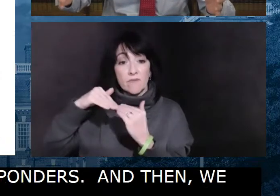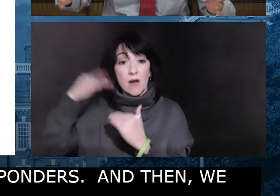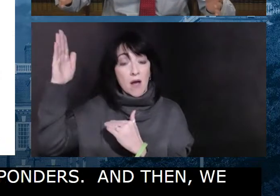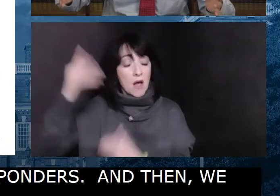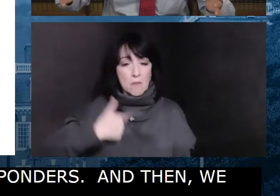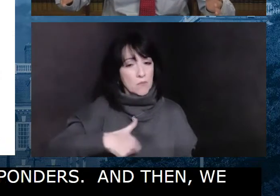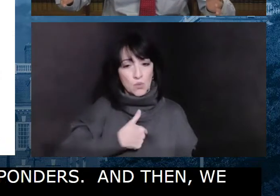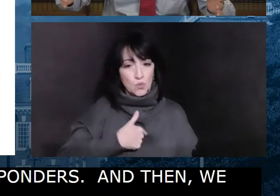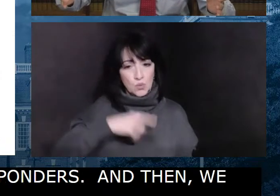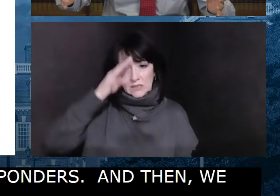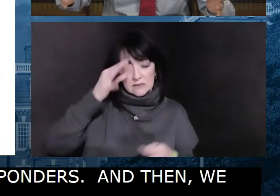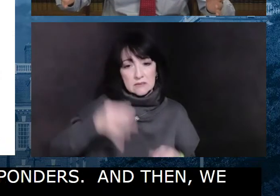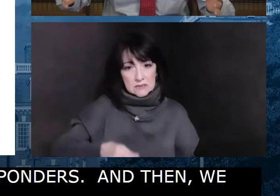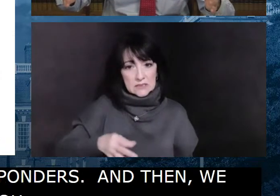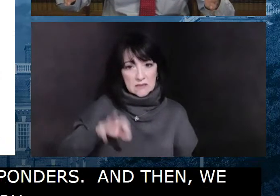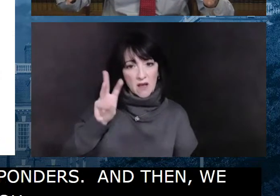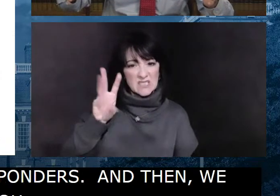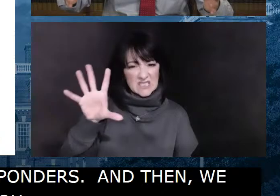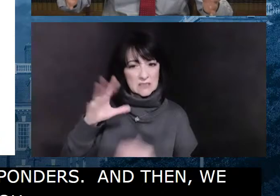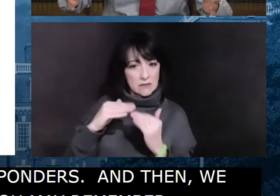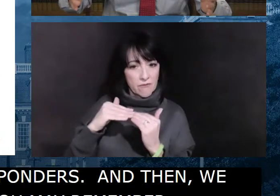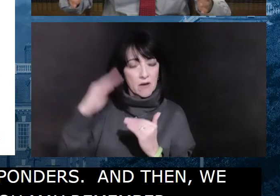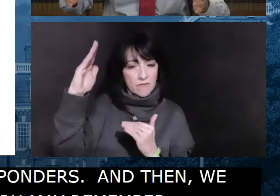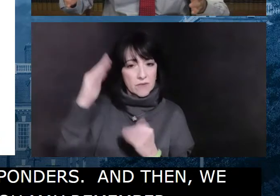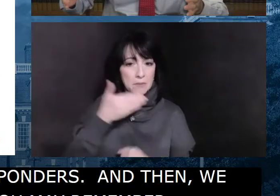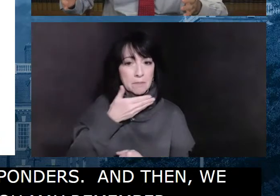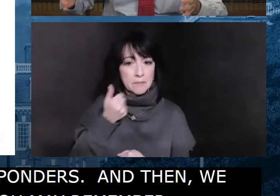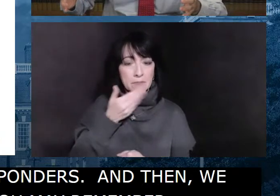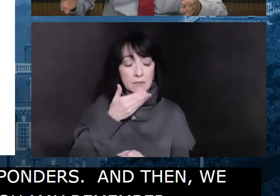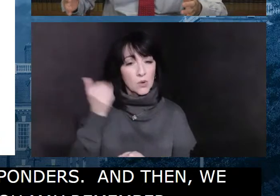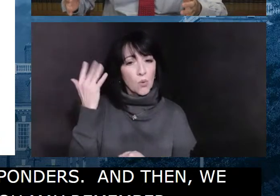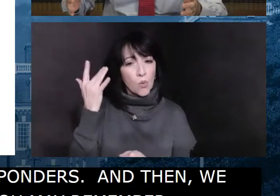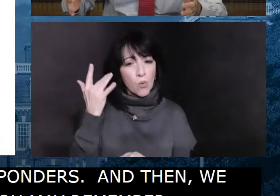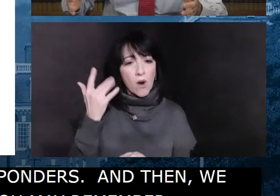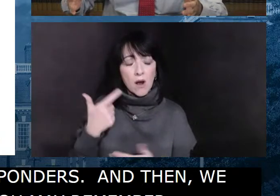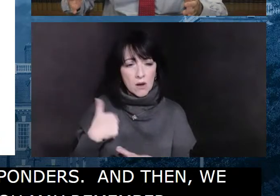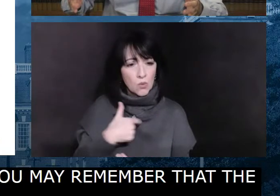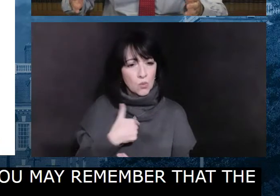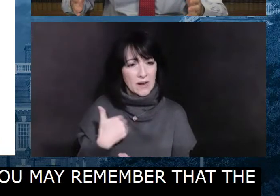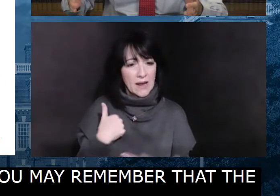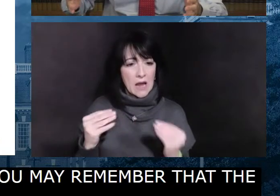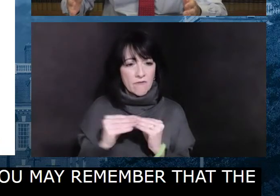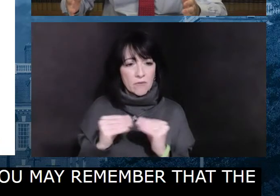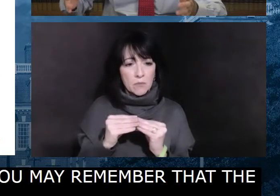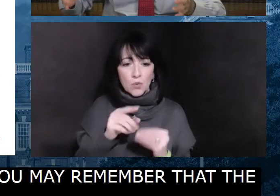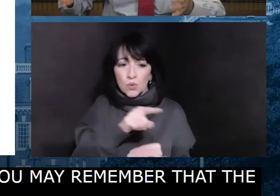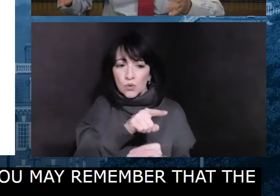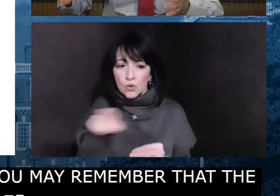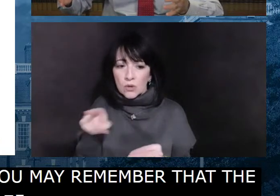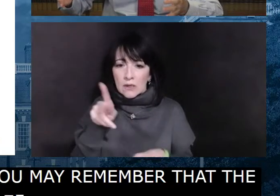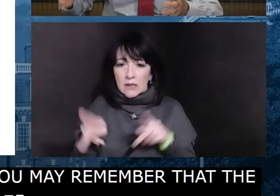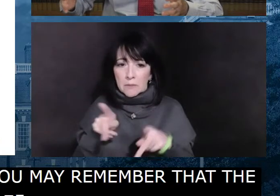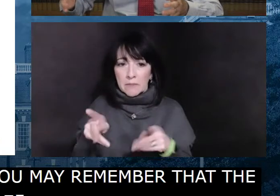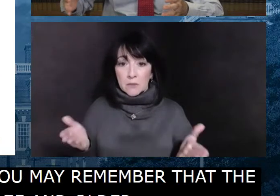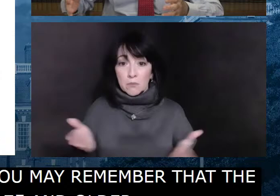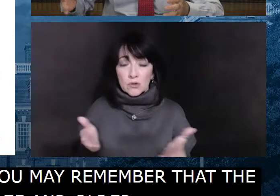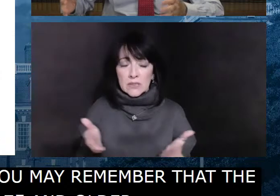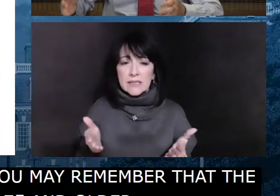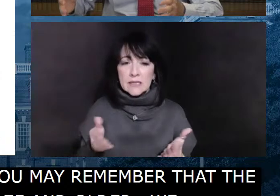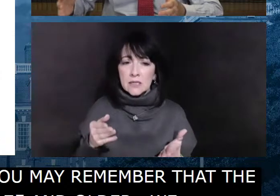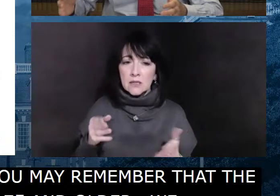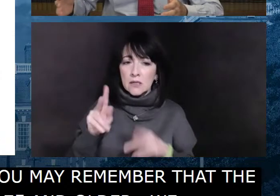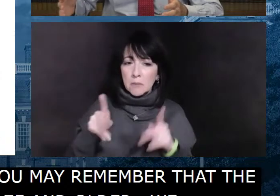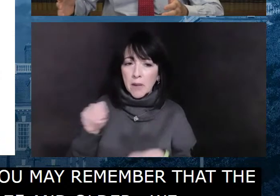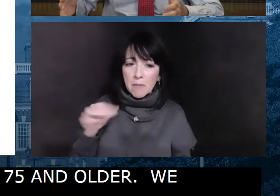equity concern, recognizing that there are communities of color have a shorter